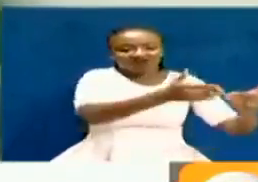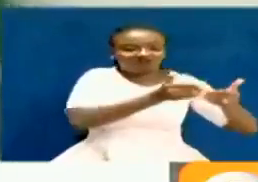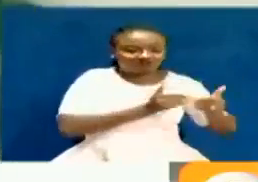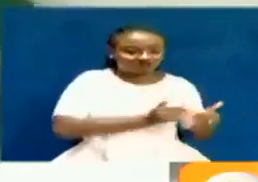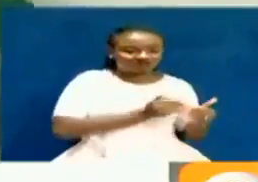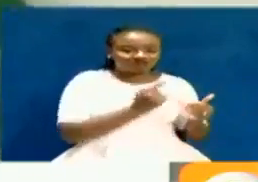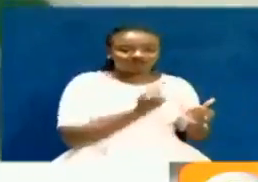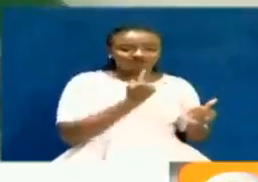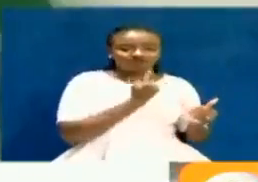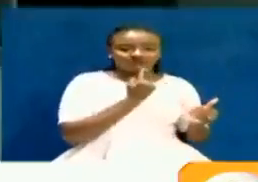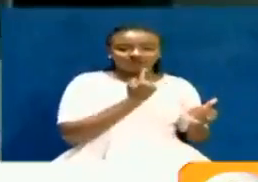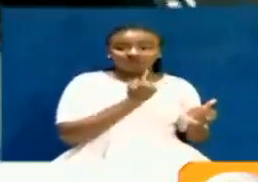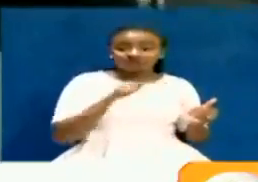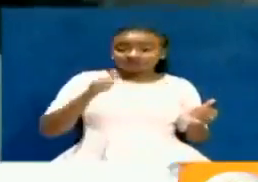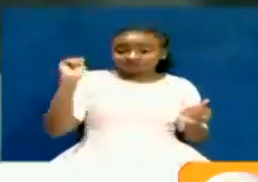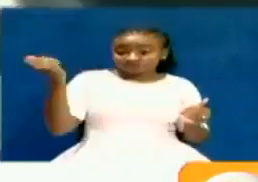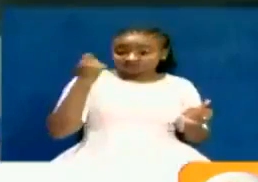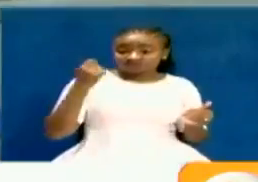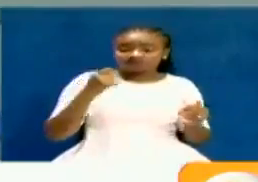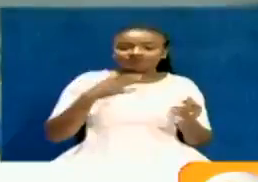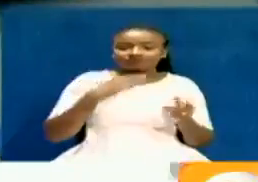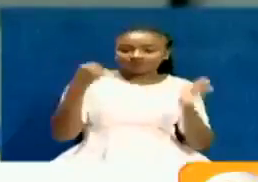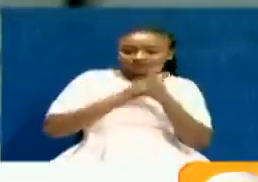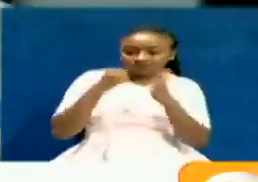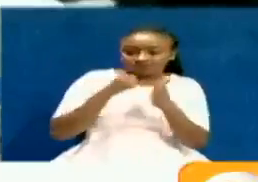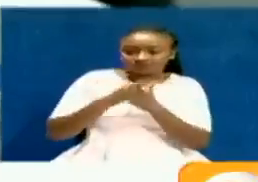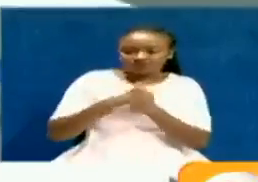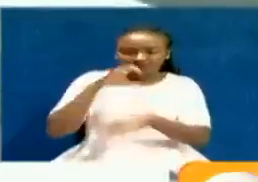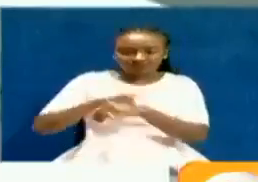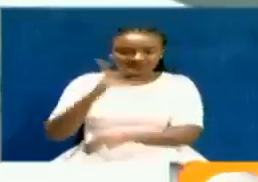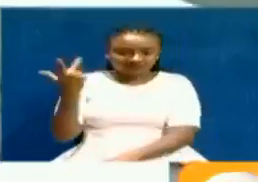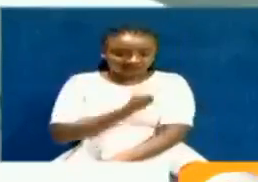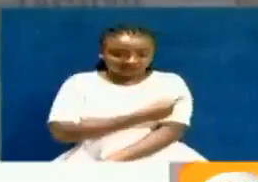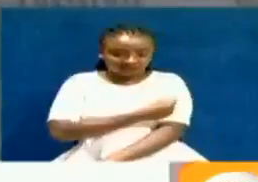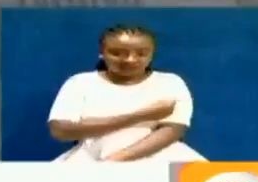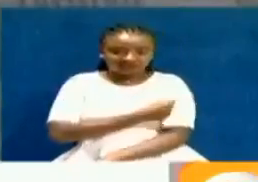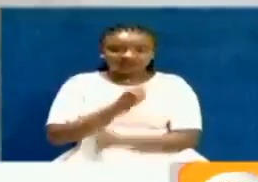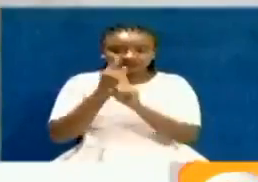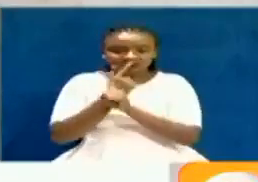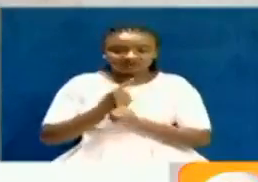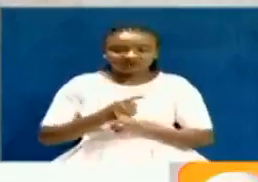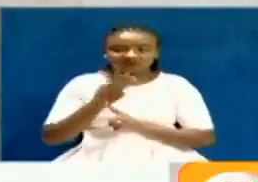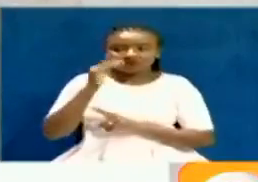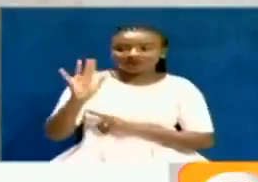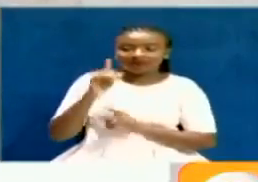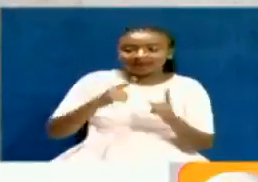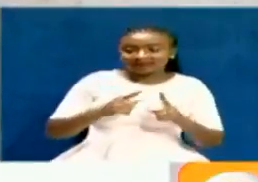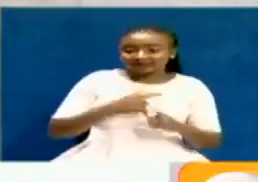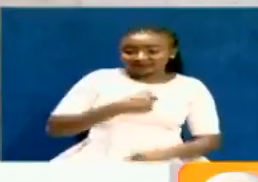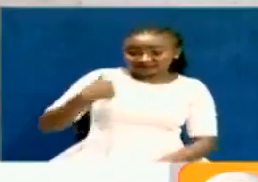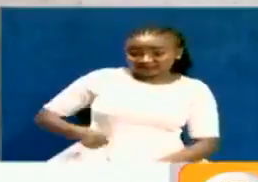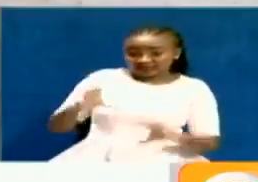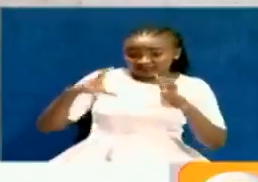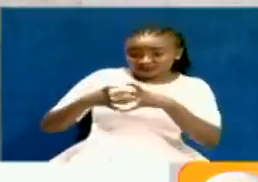still weighing its options of acquiring other WHO-qualified vaccines into its vaccine program. China's Sinopharm may